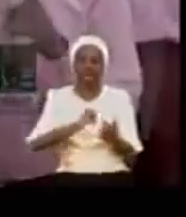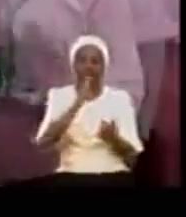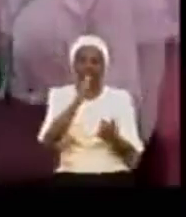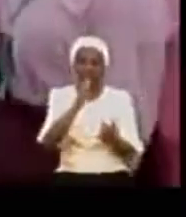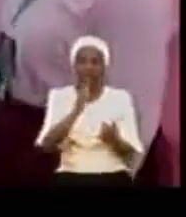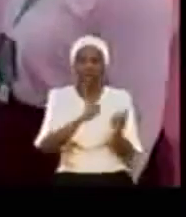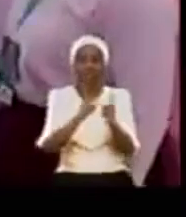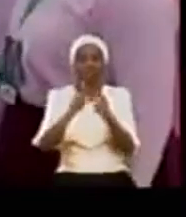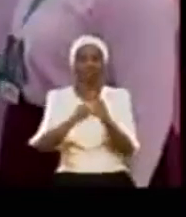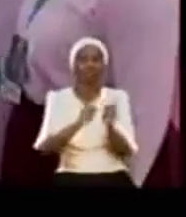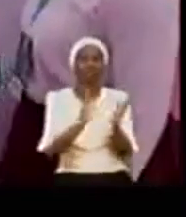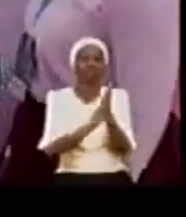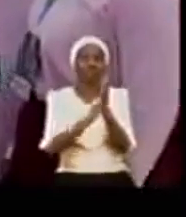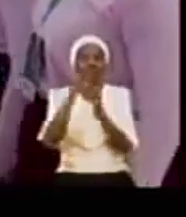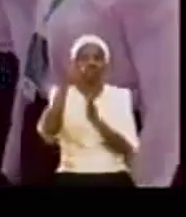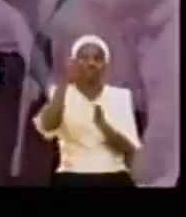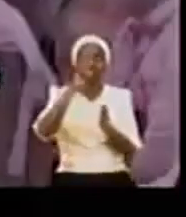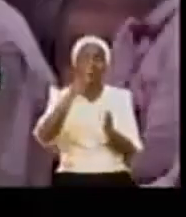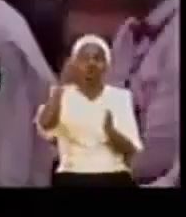the breakthrough.